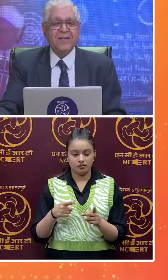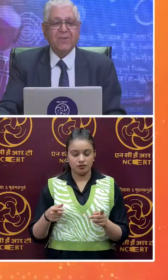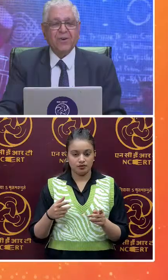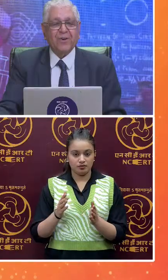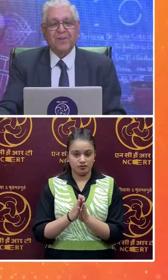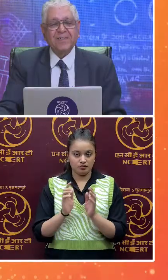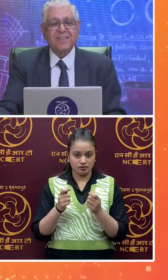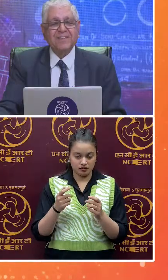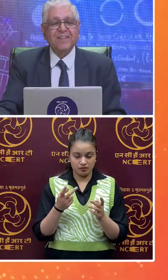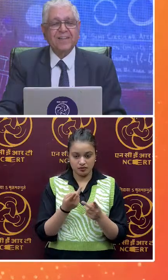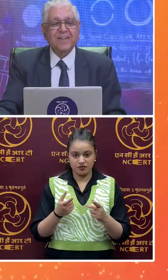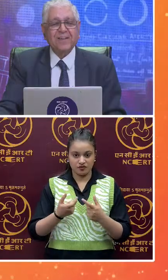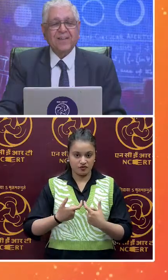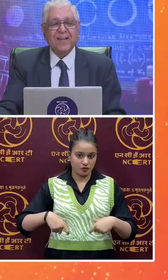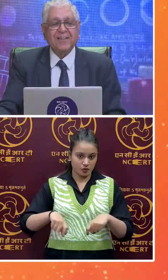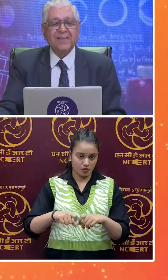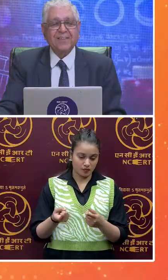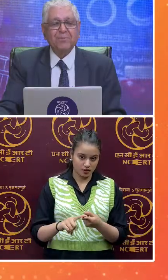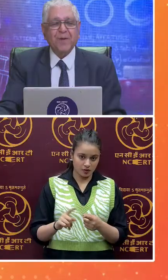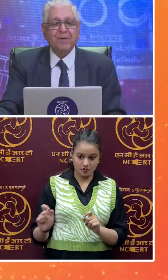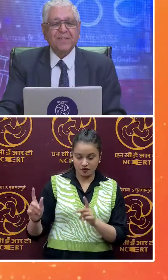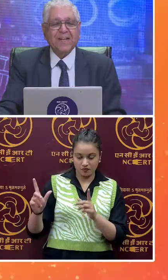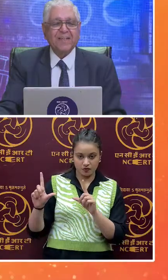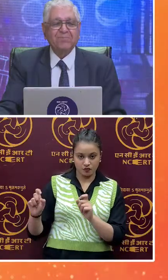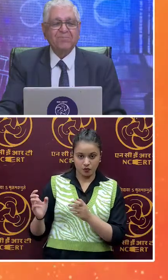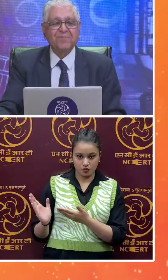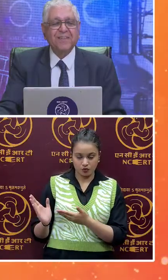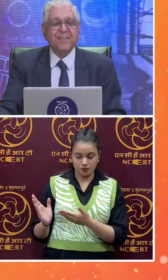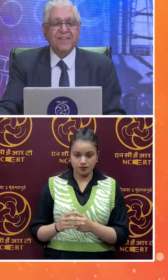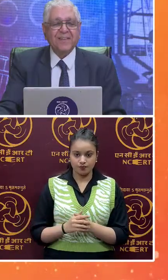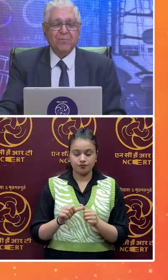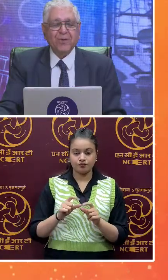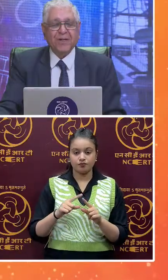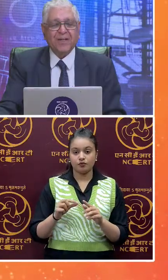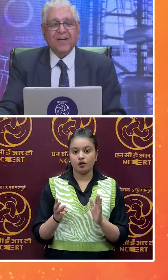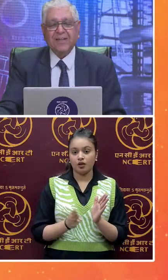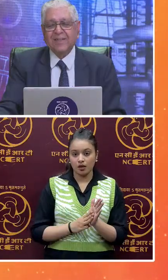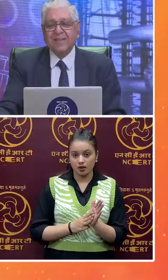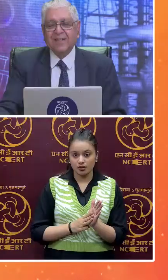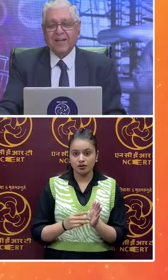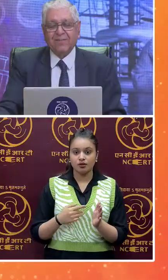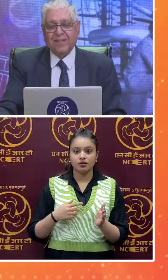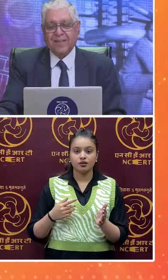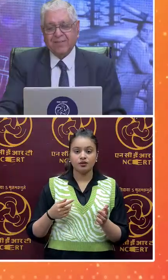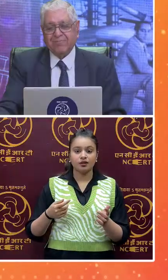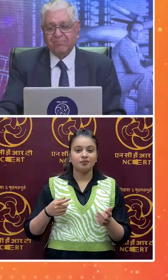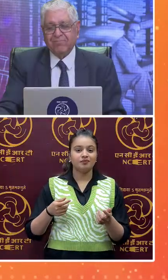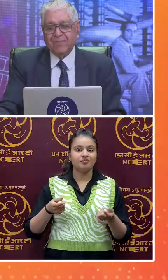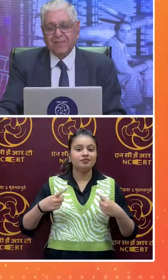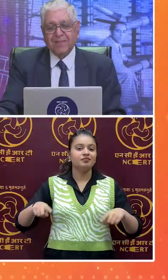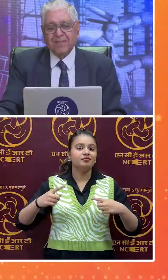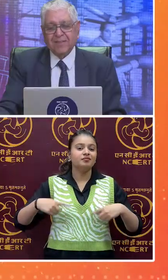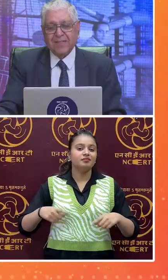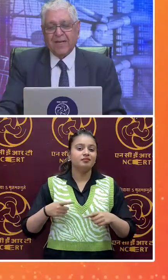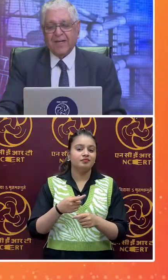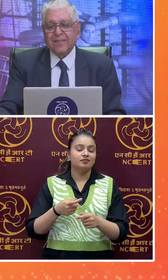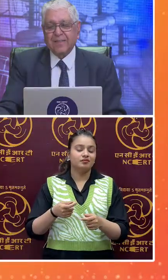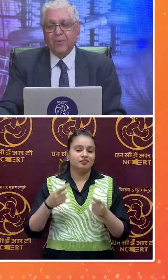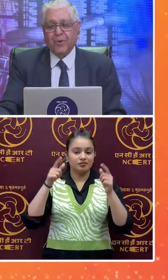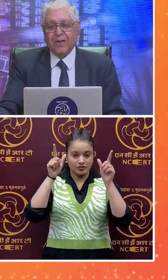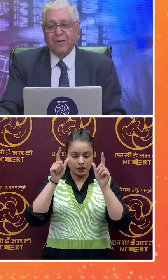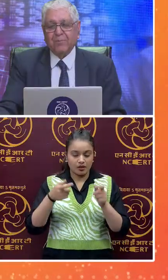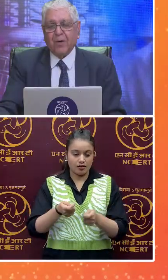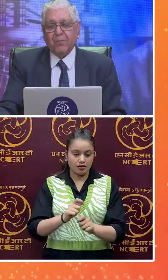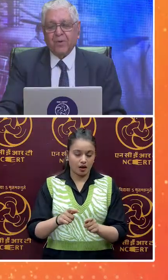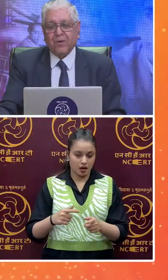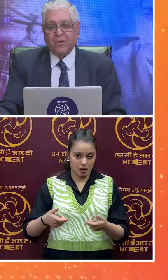first Geneva conference. Okay, this is Bhabha's atom in a bullock cart, and when the Chinese